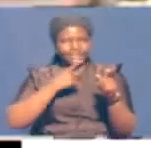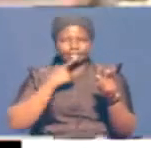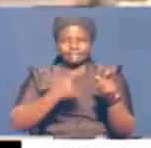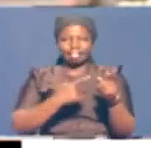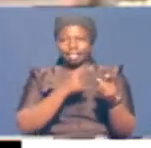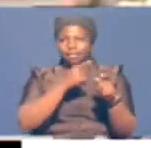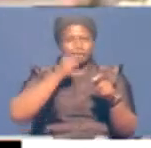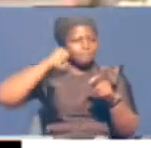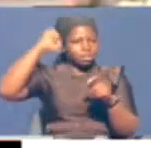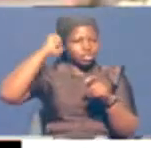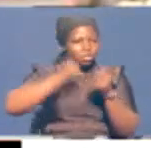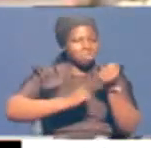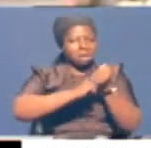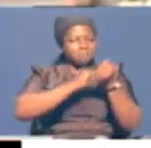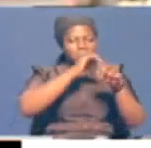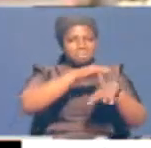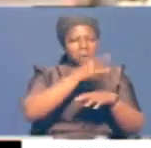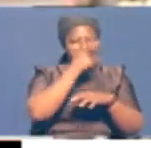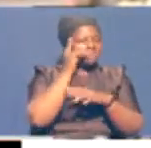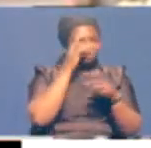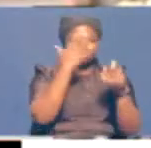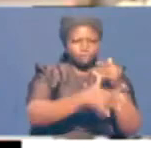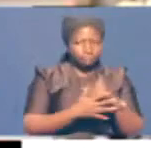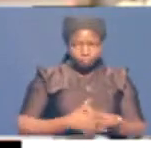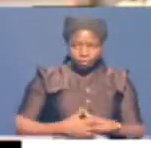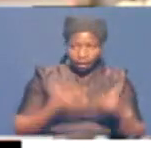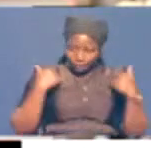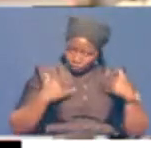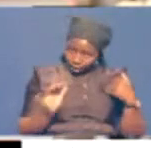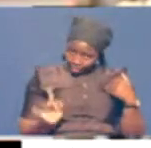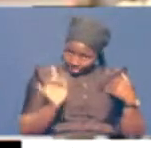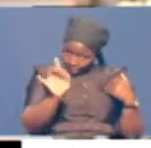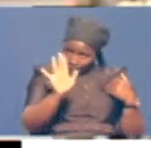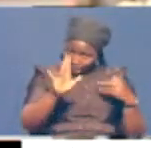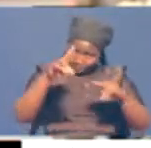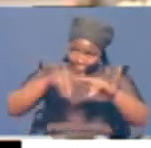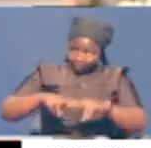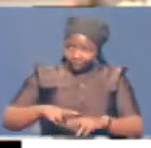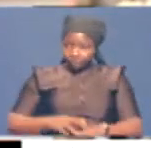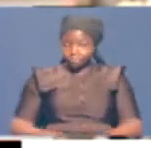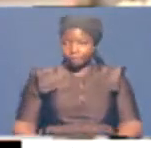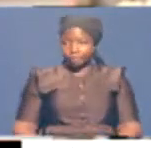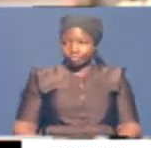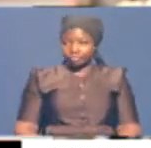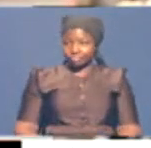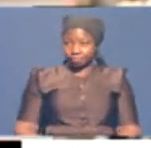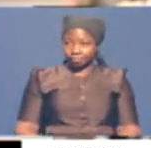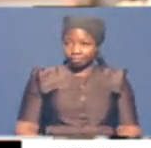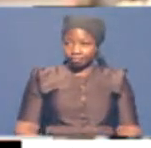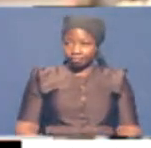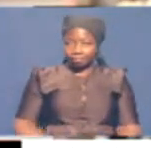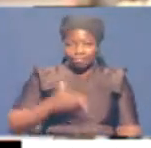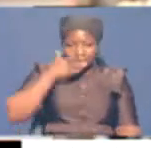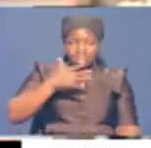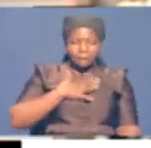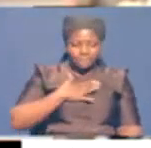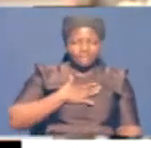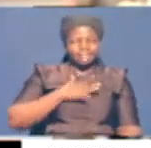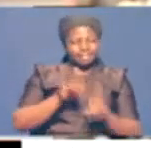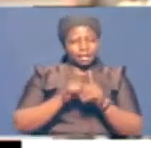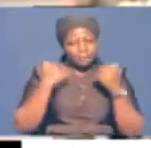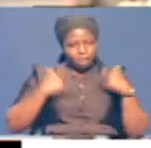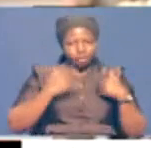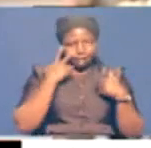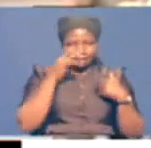Kalonzo. Me, I'll come to where you are seated. Tinga ame ukulge mwile winge iki. Answer me and I see you. I'll come